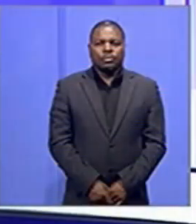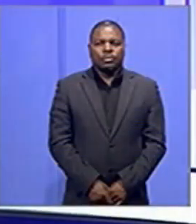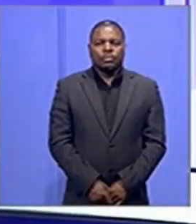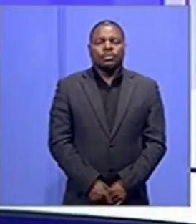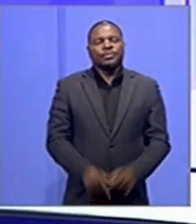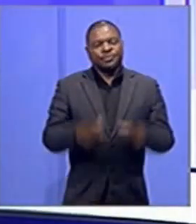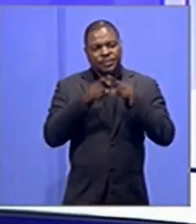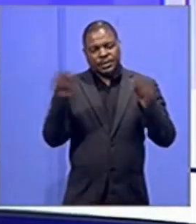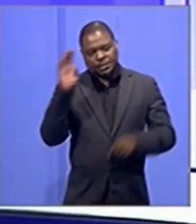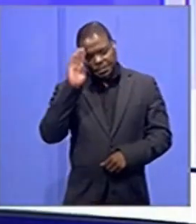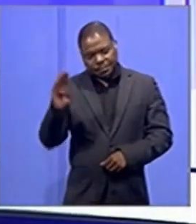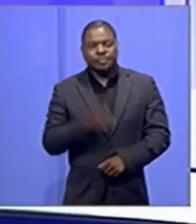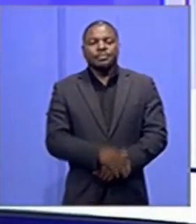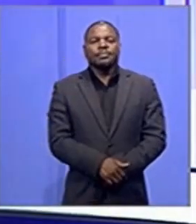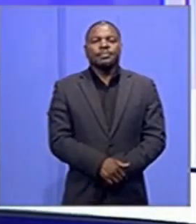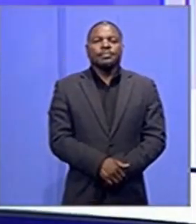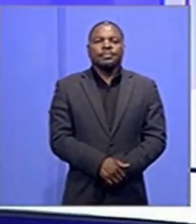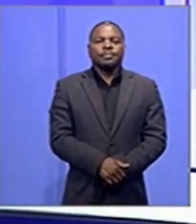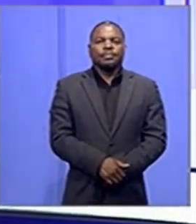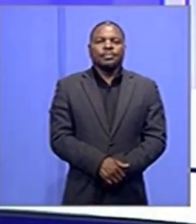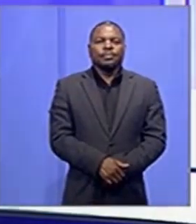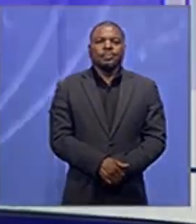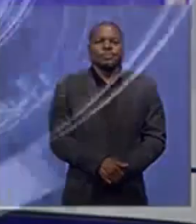Ke Petho Shala.